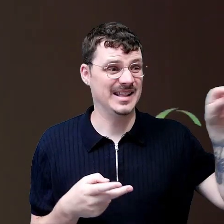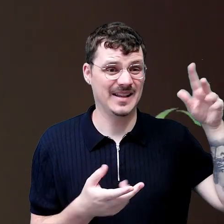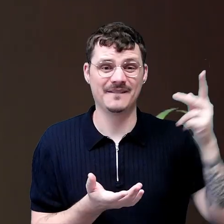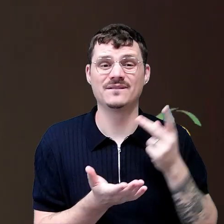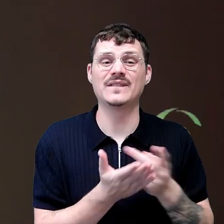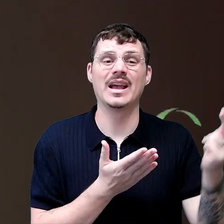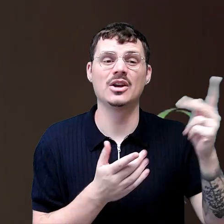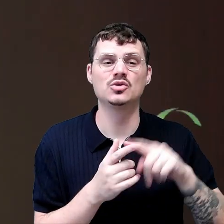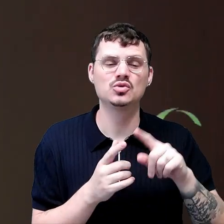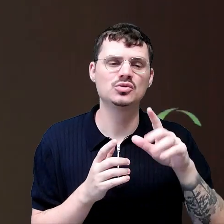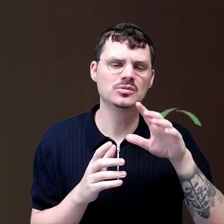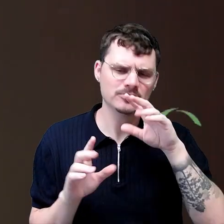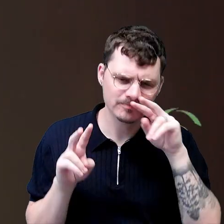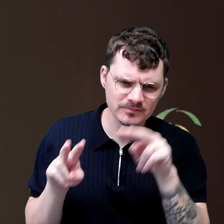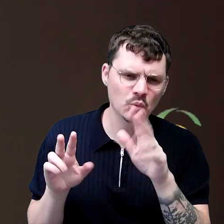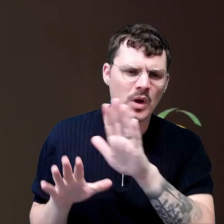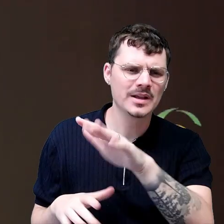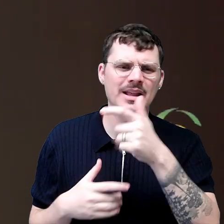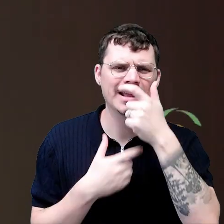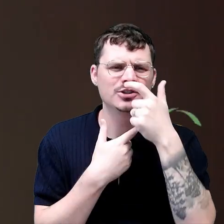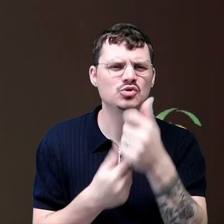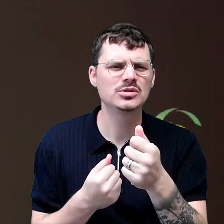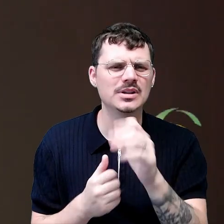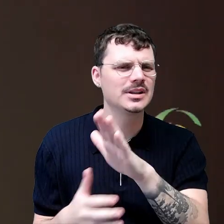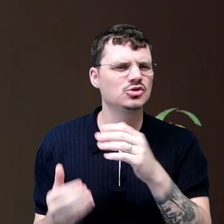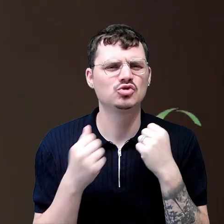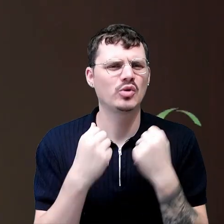account his interests and strengths.